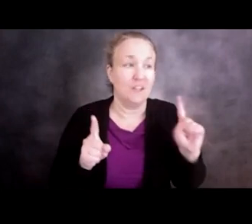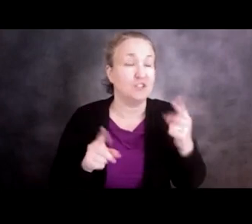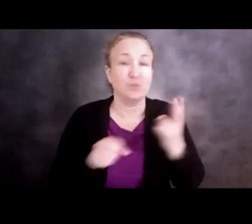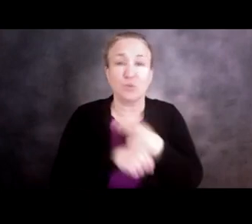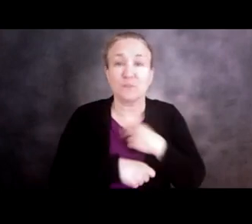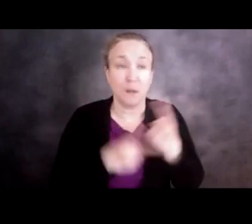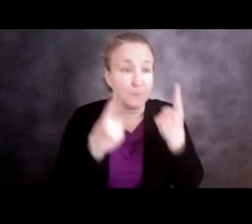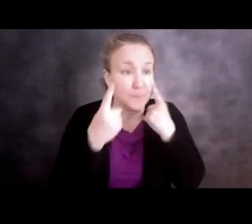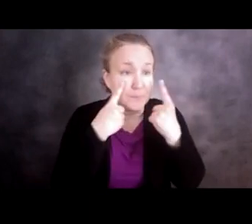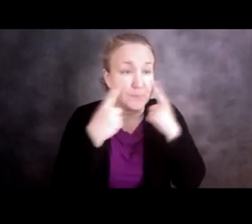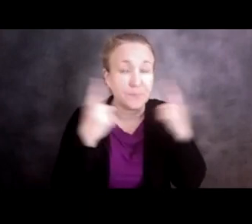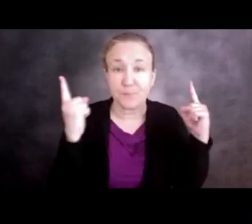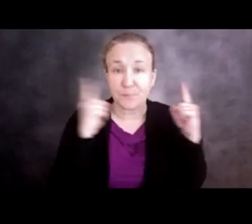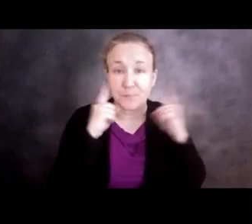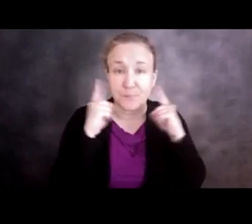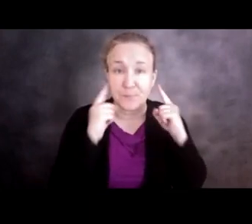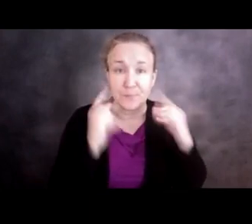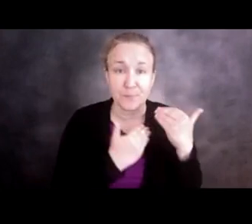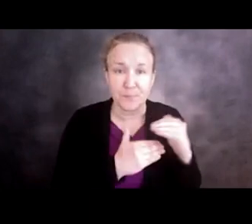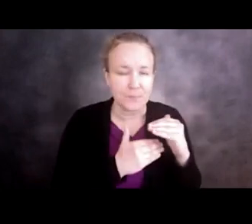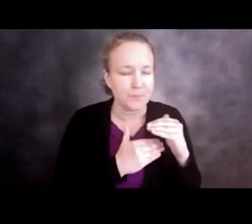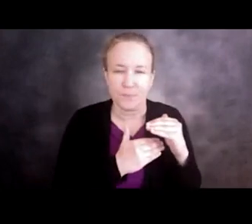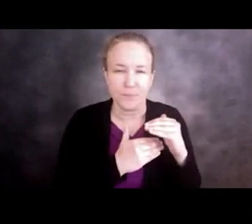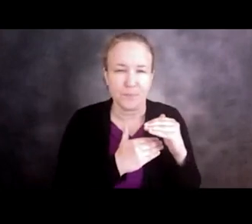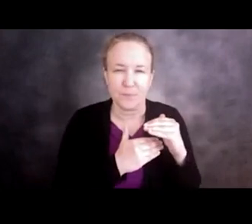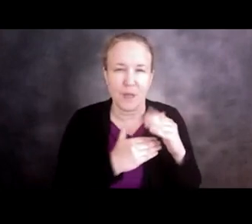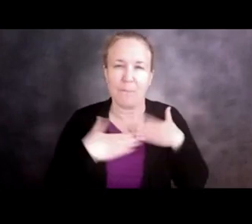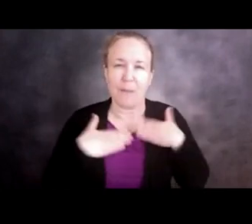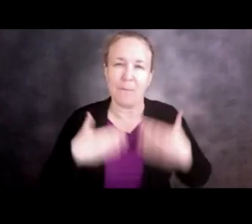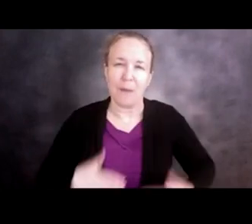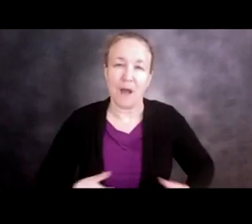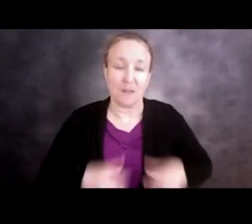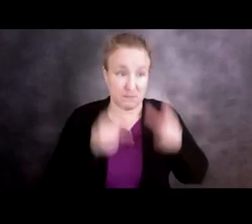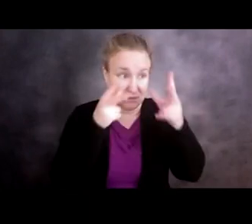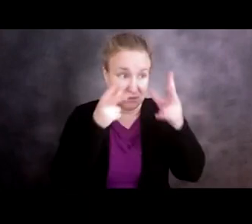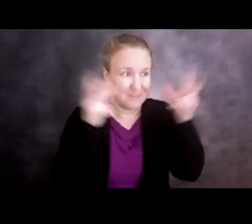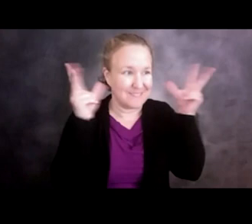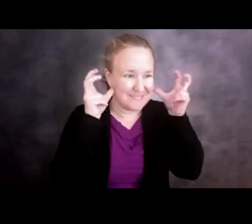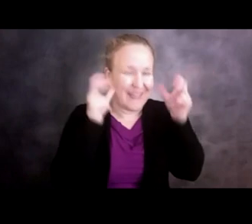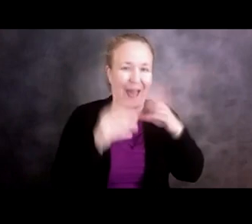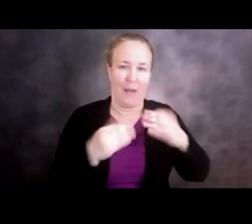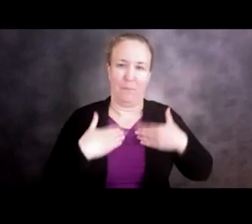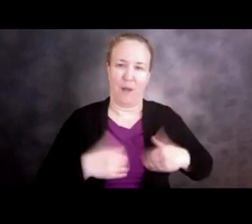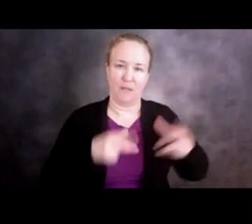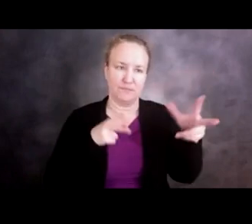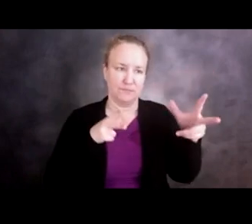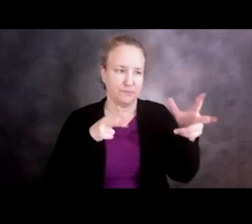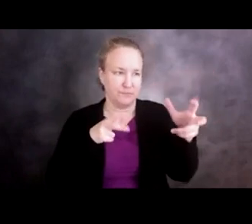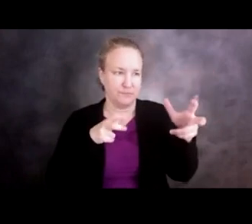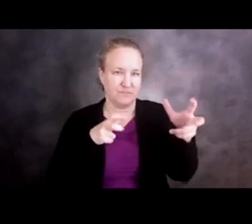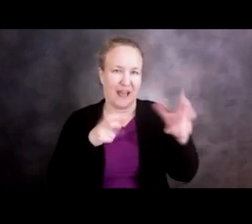ears anymore. I started watching with my body a little bit. And so I'm wondering,